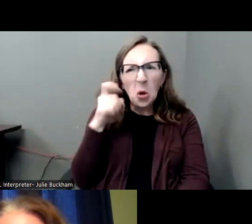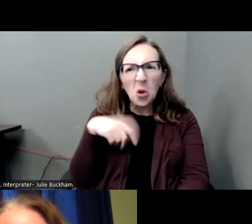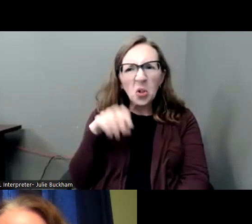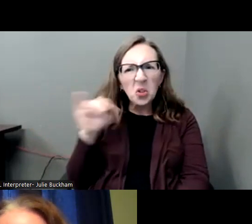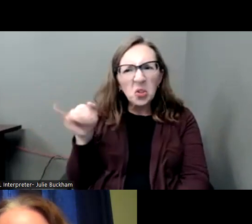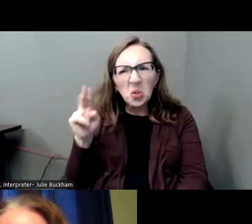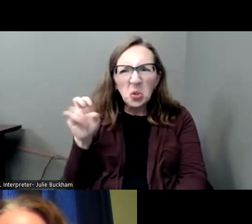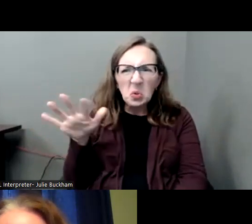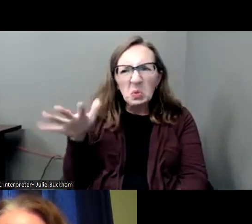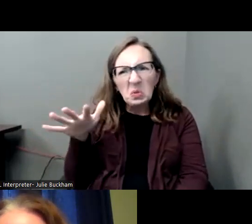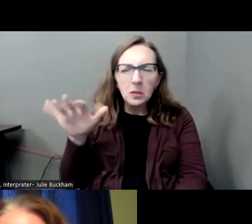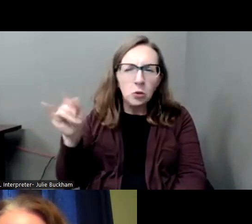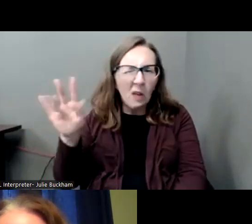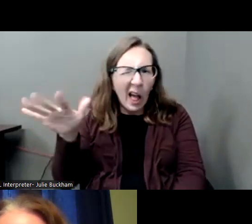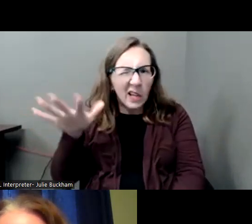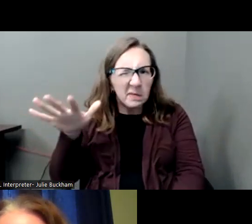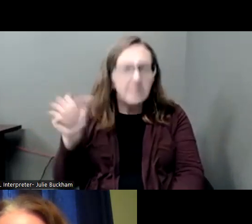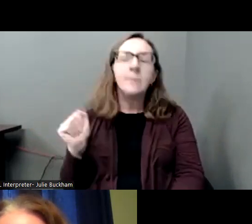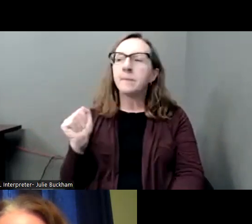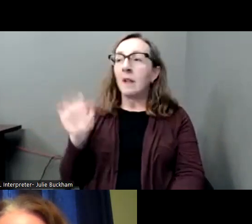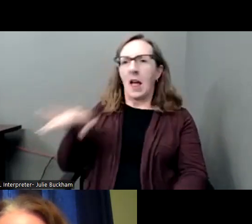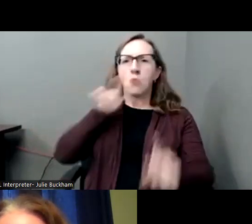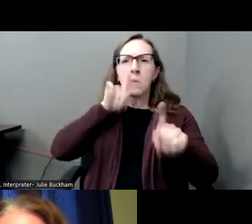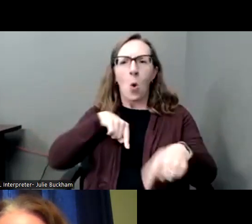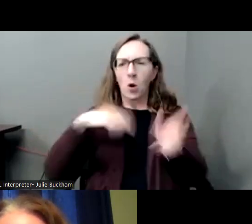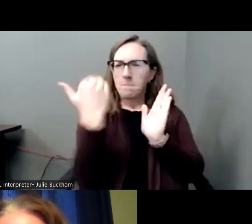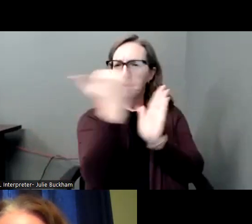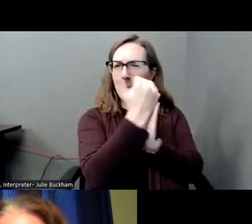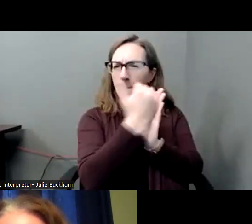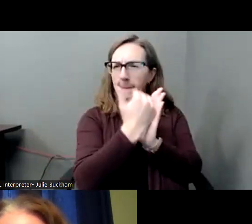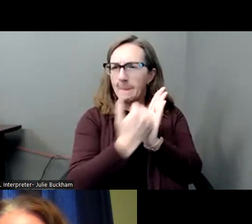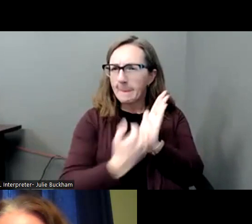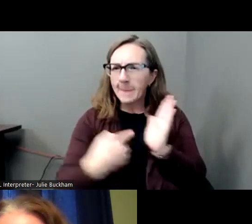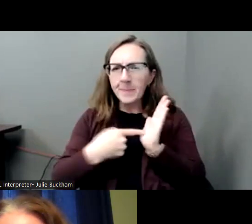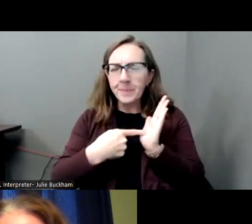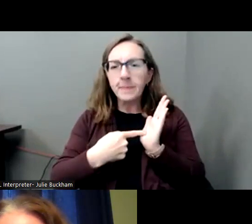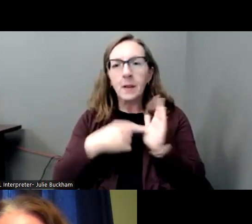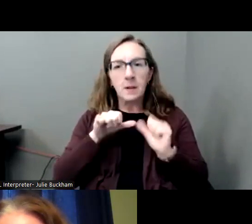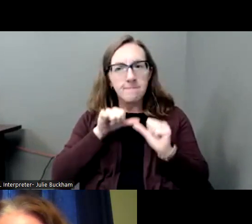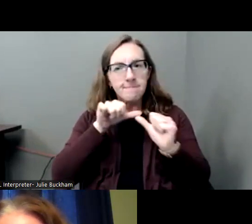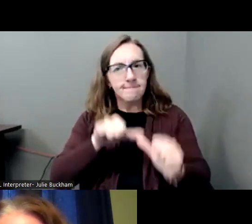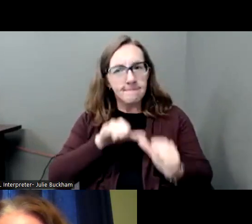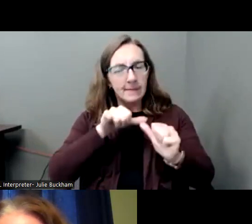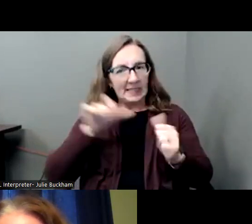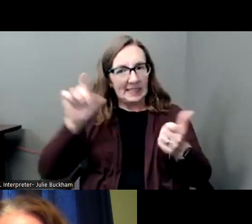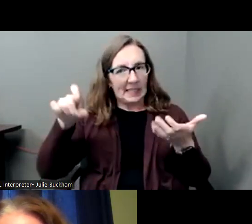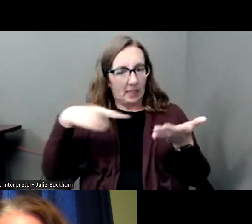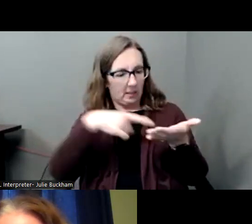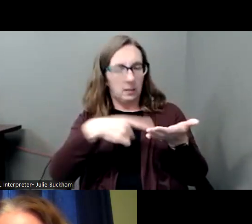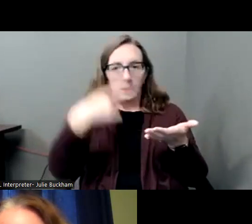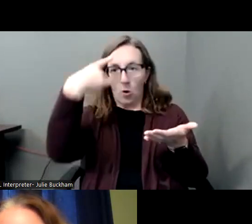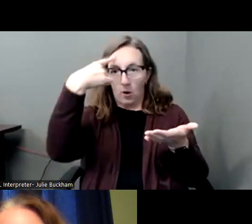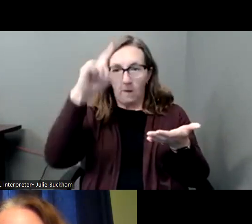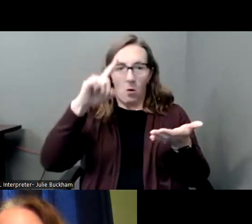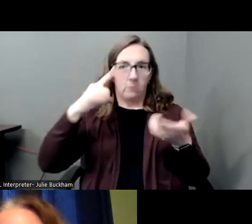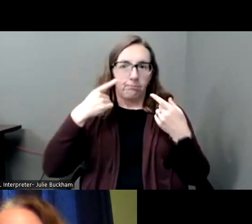July-ish. And in that report, we identified the ongoing need to assure effective communication